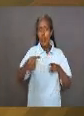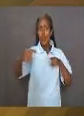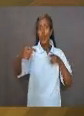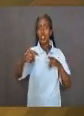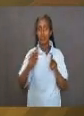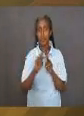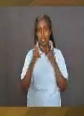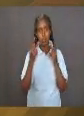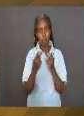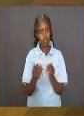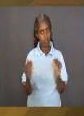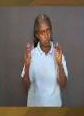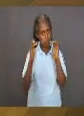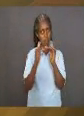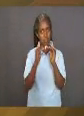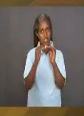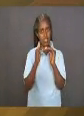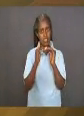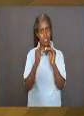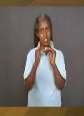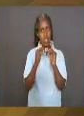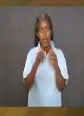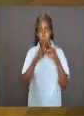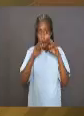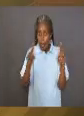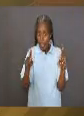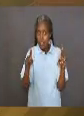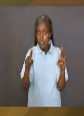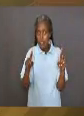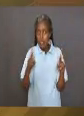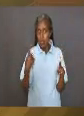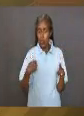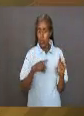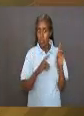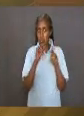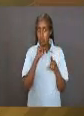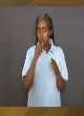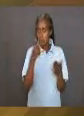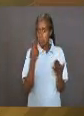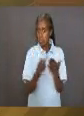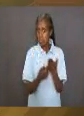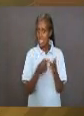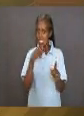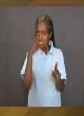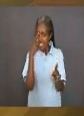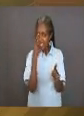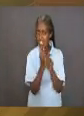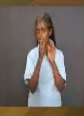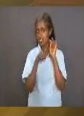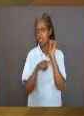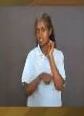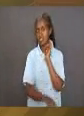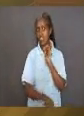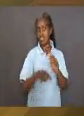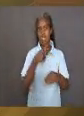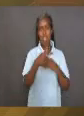parts are congruent. But we do not need to know the exact details